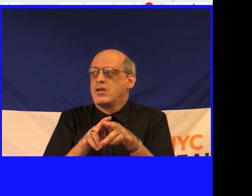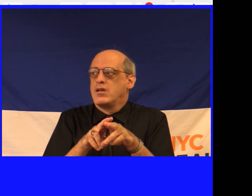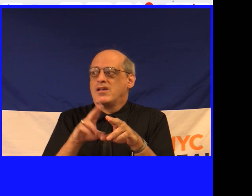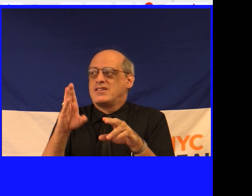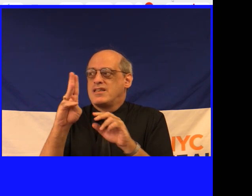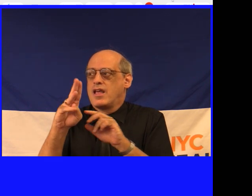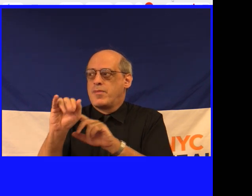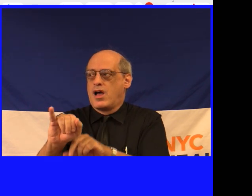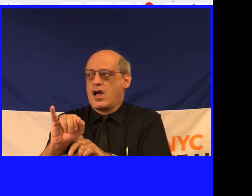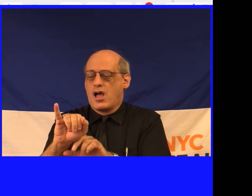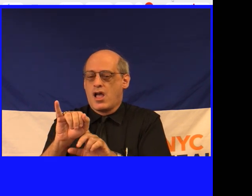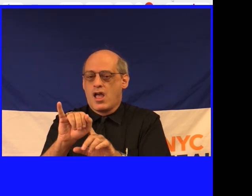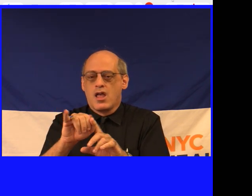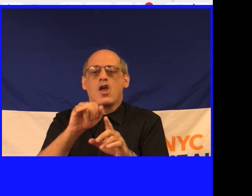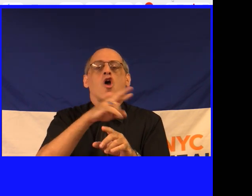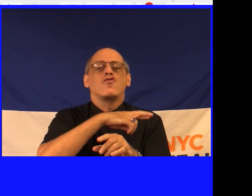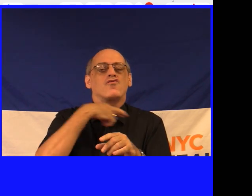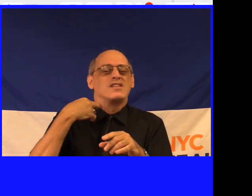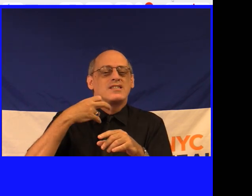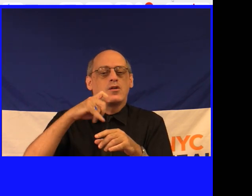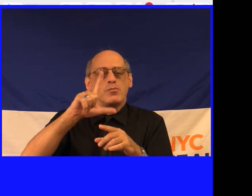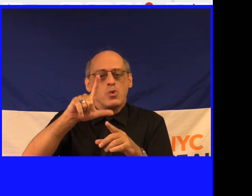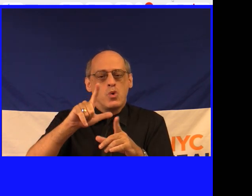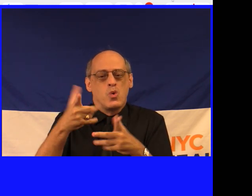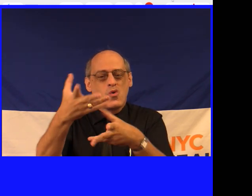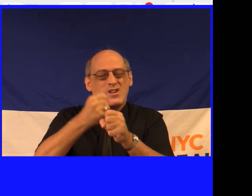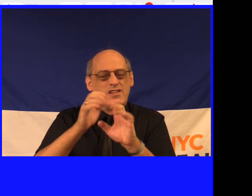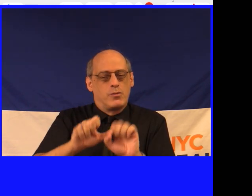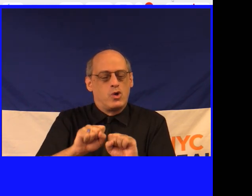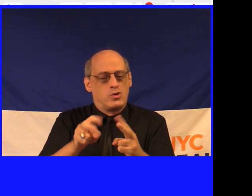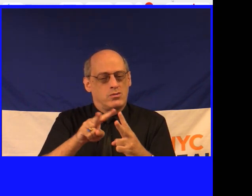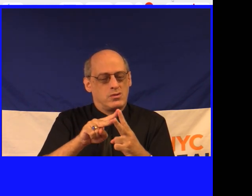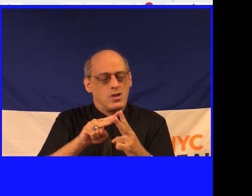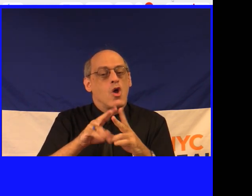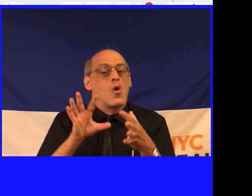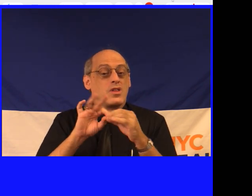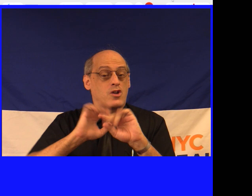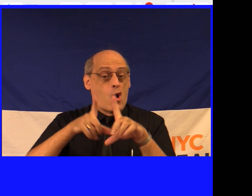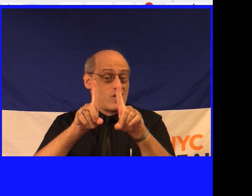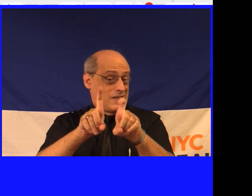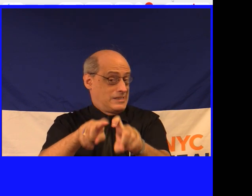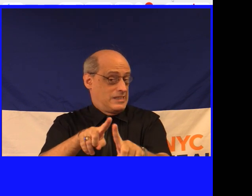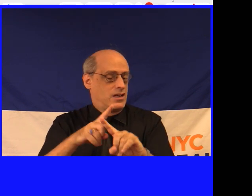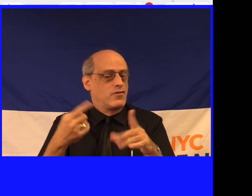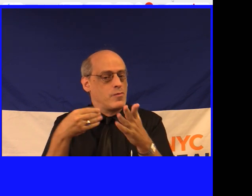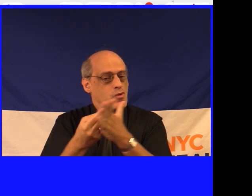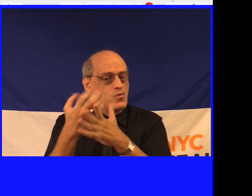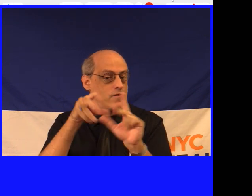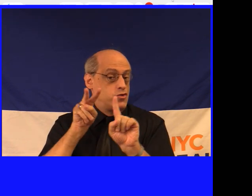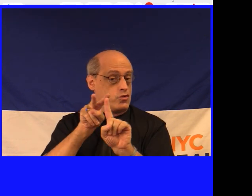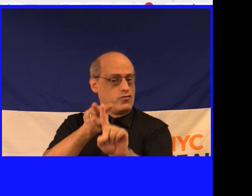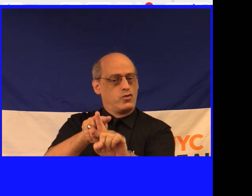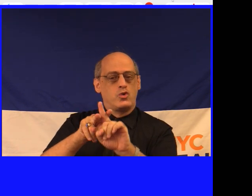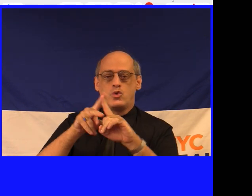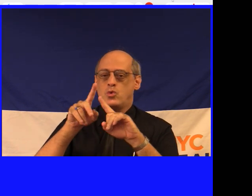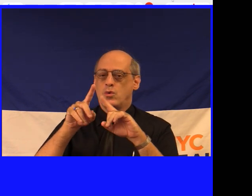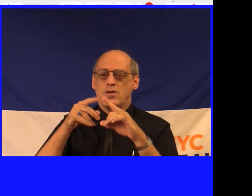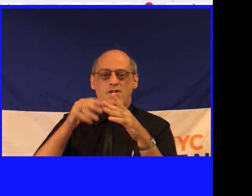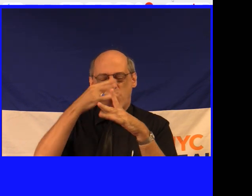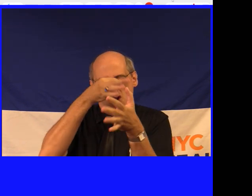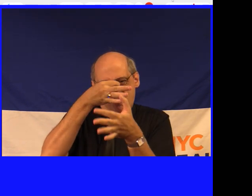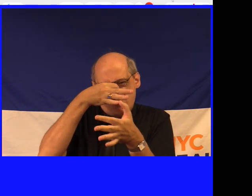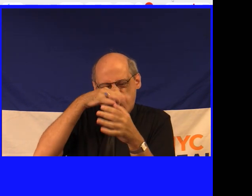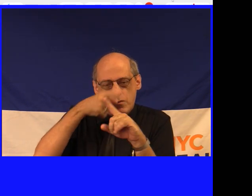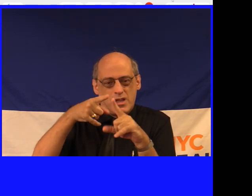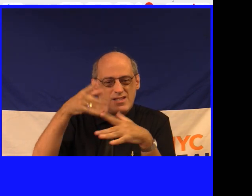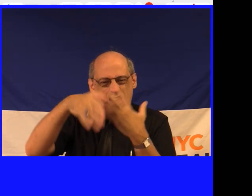CMI, and the risk pool receivables. So as it relates to our testing, from a revenue perspective, both at interim and year end, we do detailed